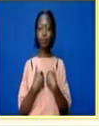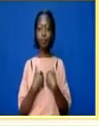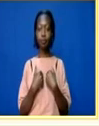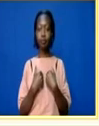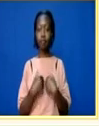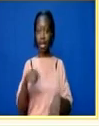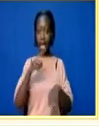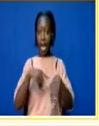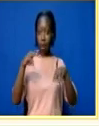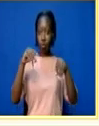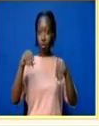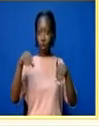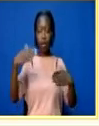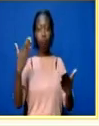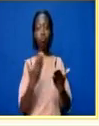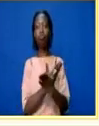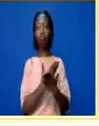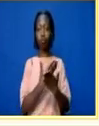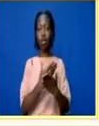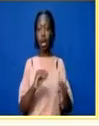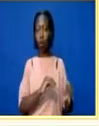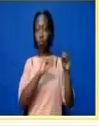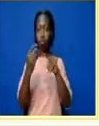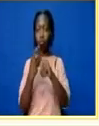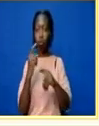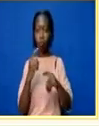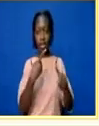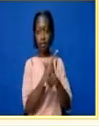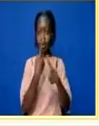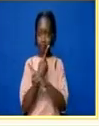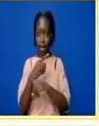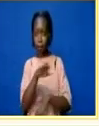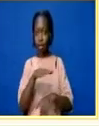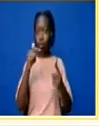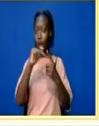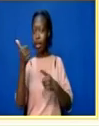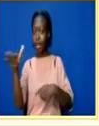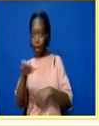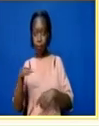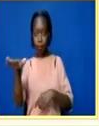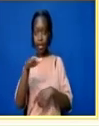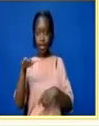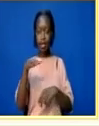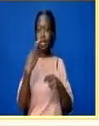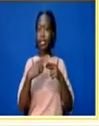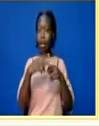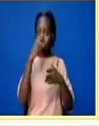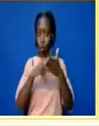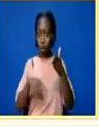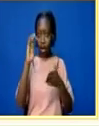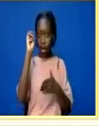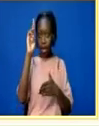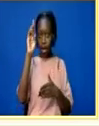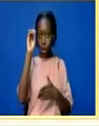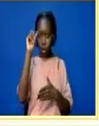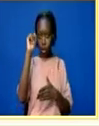away of soil from one place to another, mm-hmm. We call that soil erosion. Okay. This is the